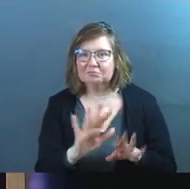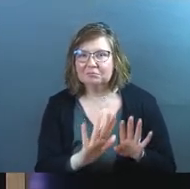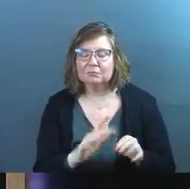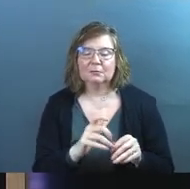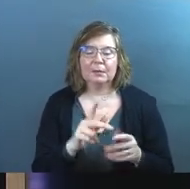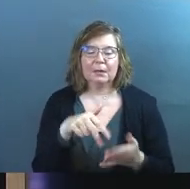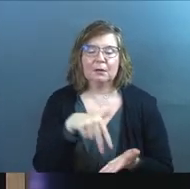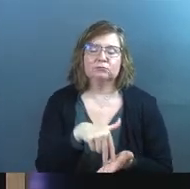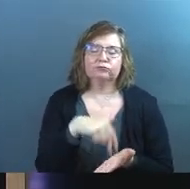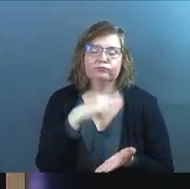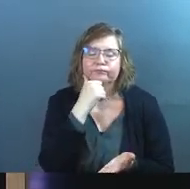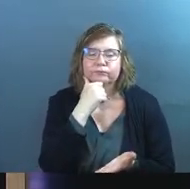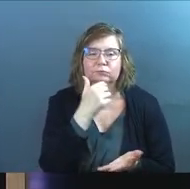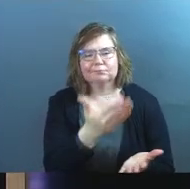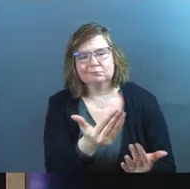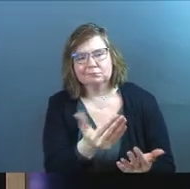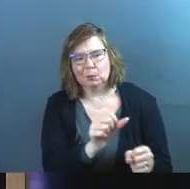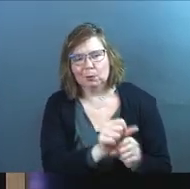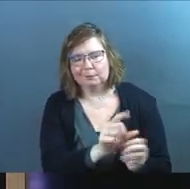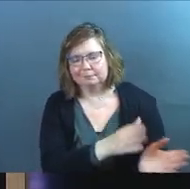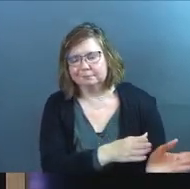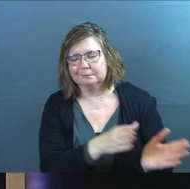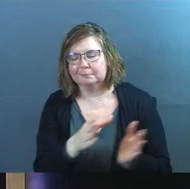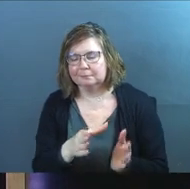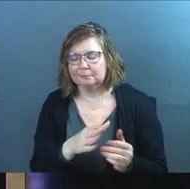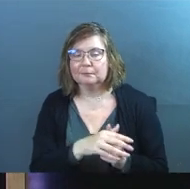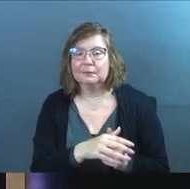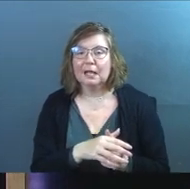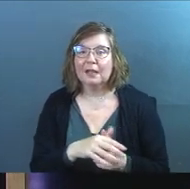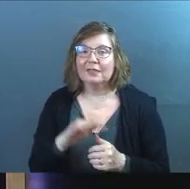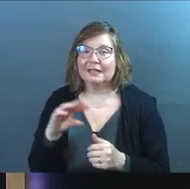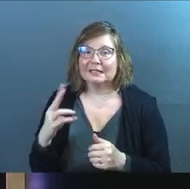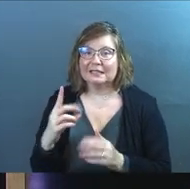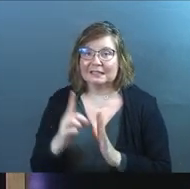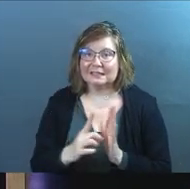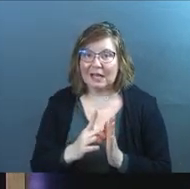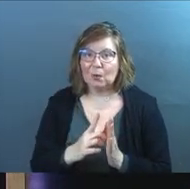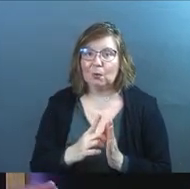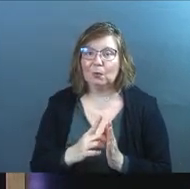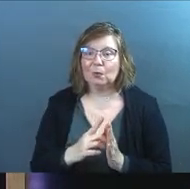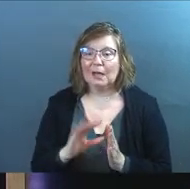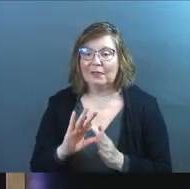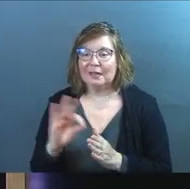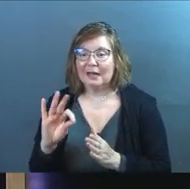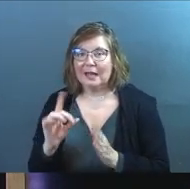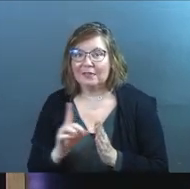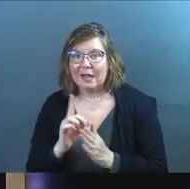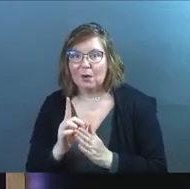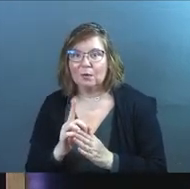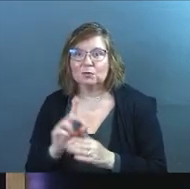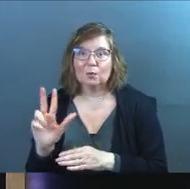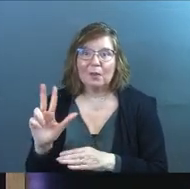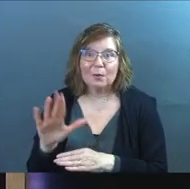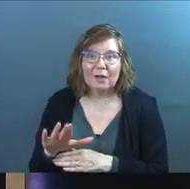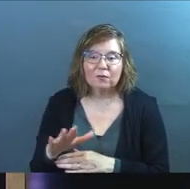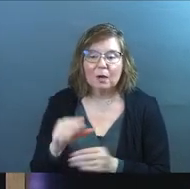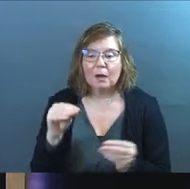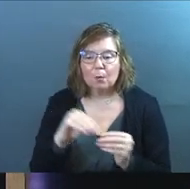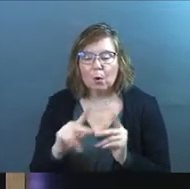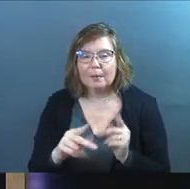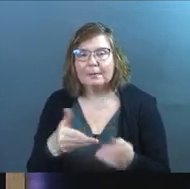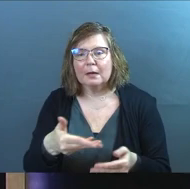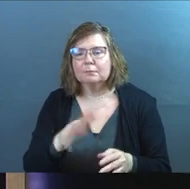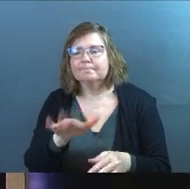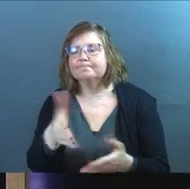Come work for me as well. And then again, it says at the sixth hour and even the ninth hour, we don't have that up there, but around 3 p.m., more